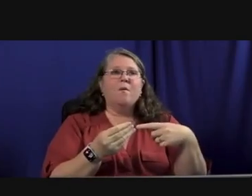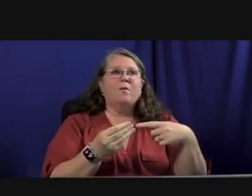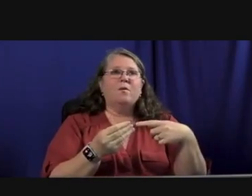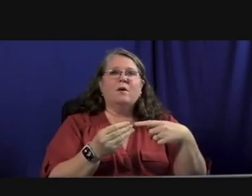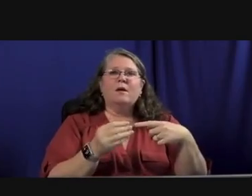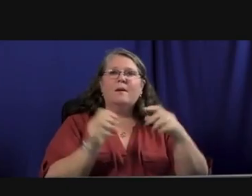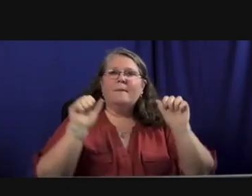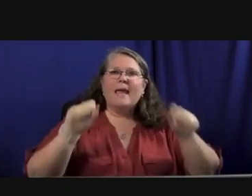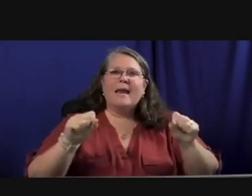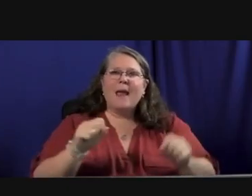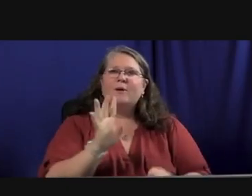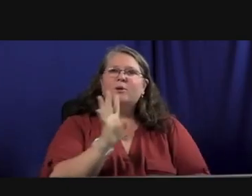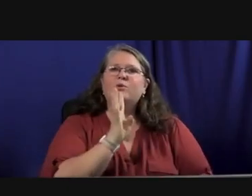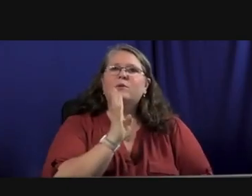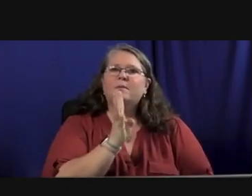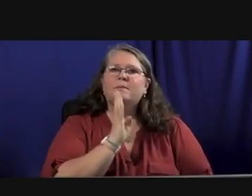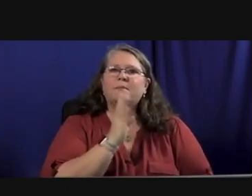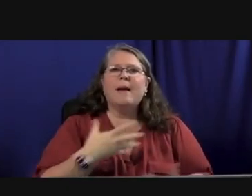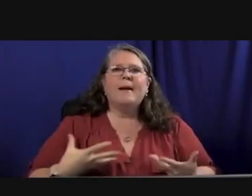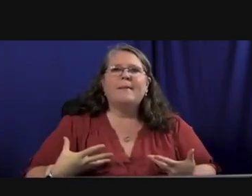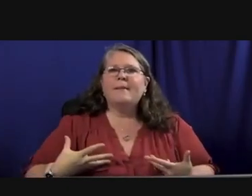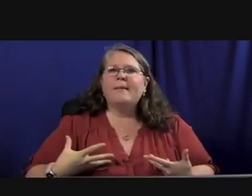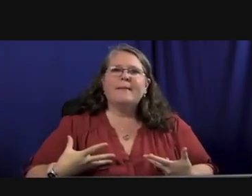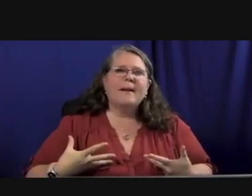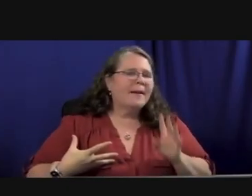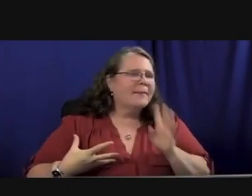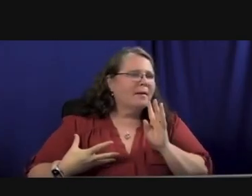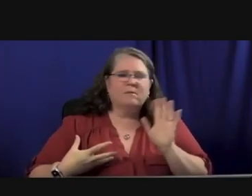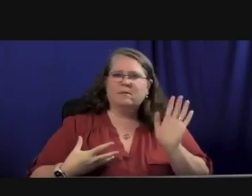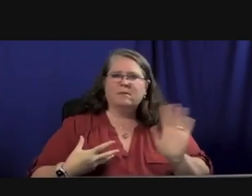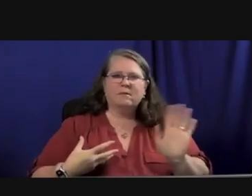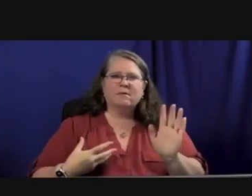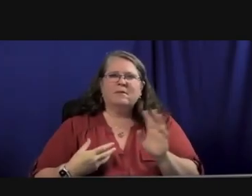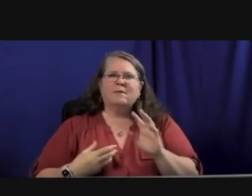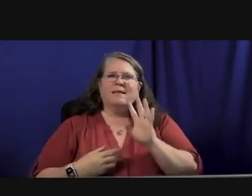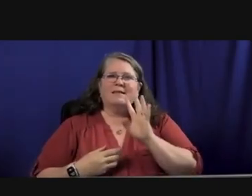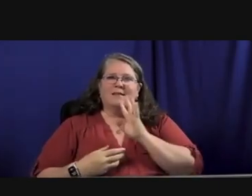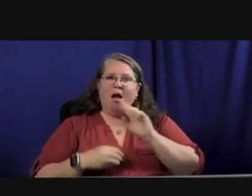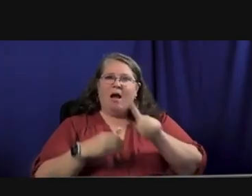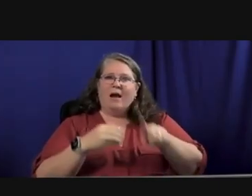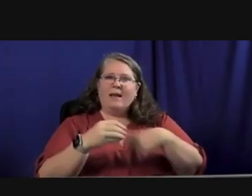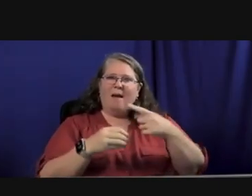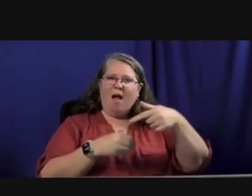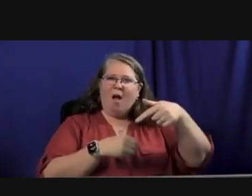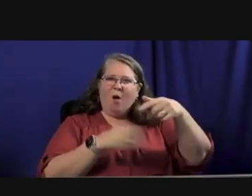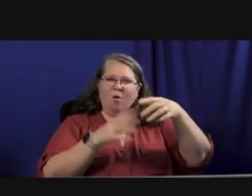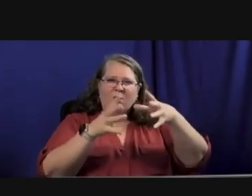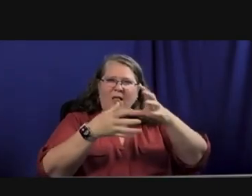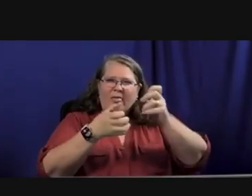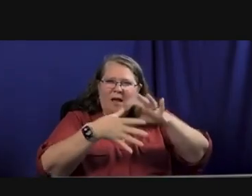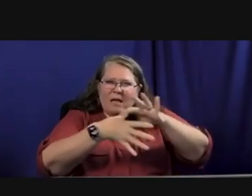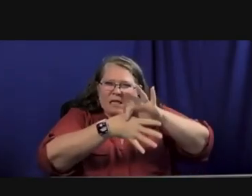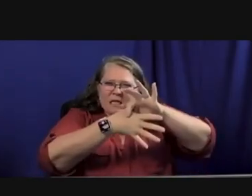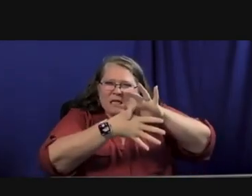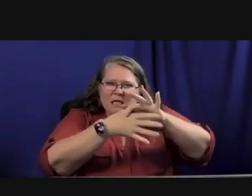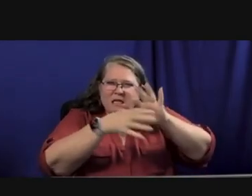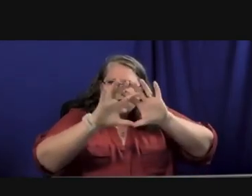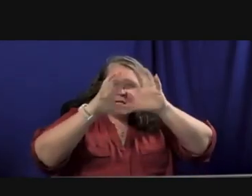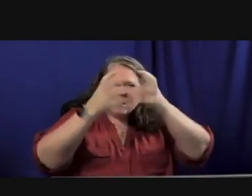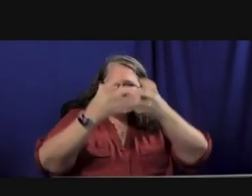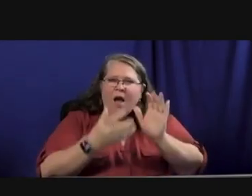not talk about being able to speak and vocalize. It talks about